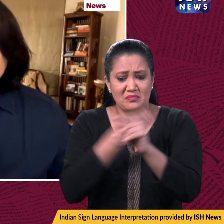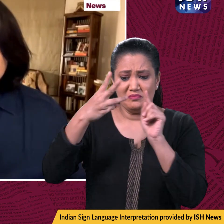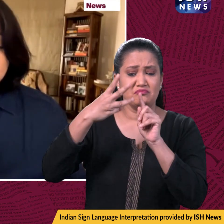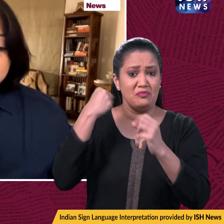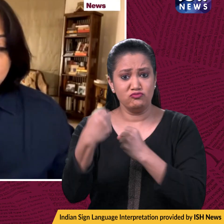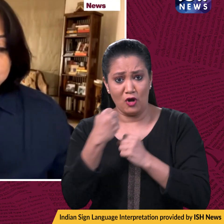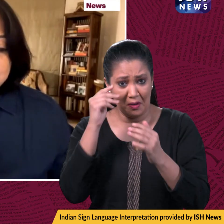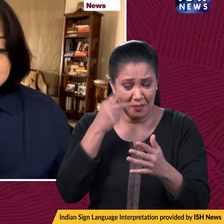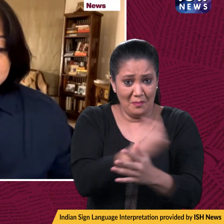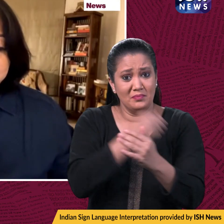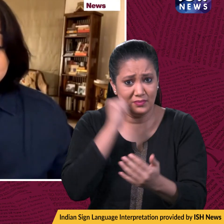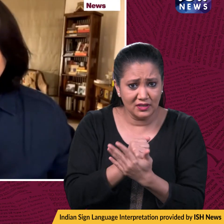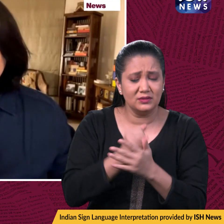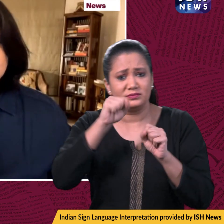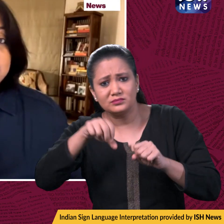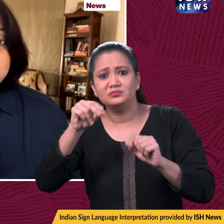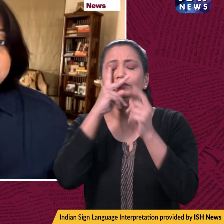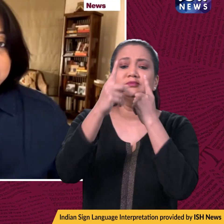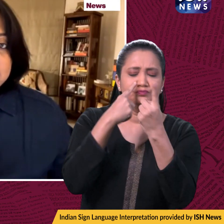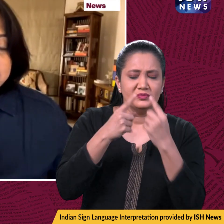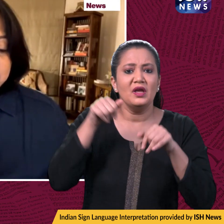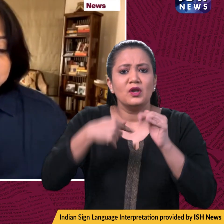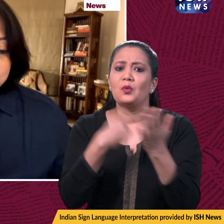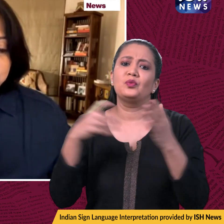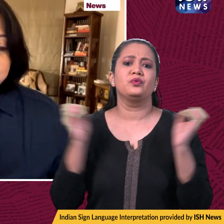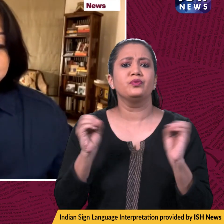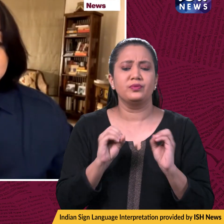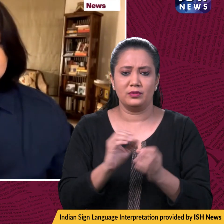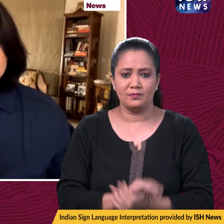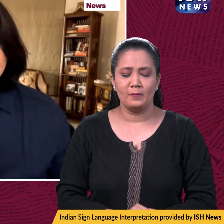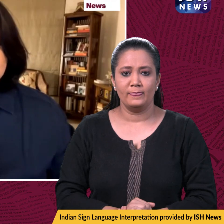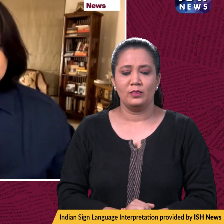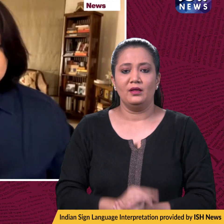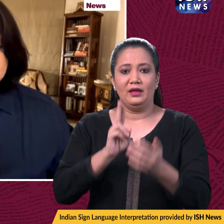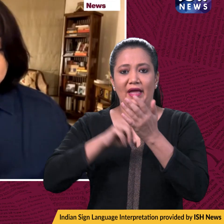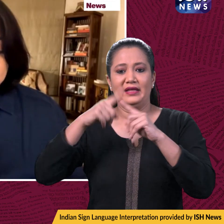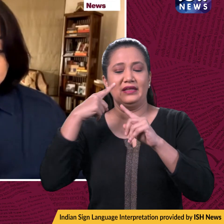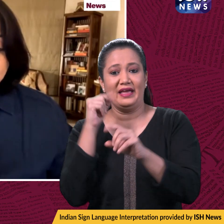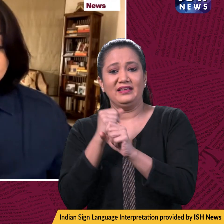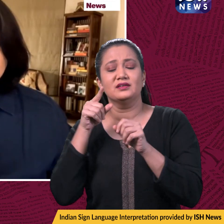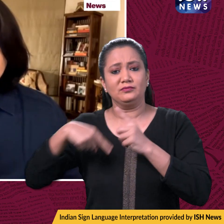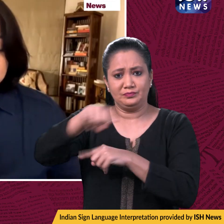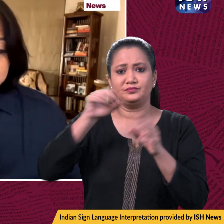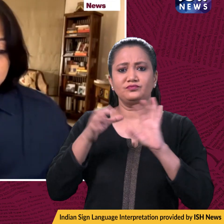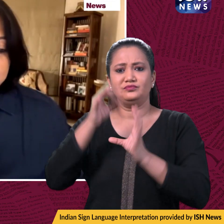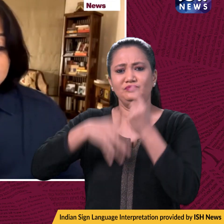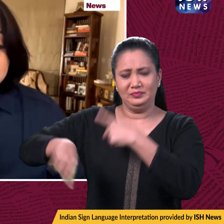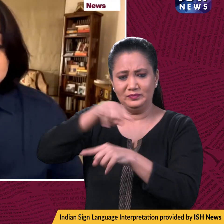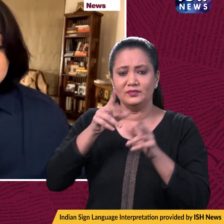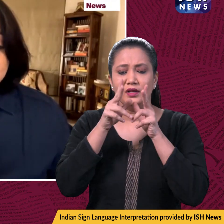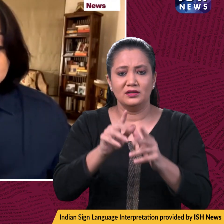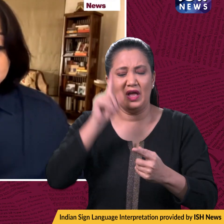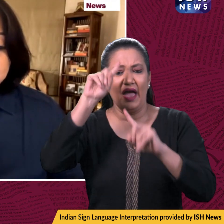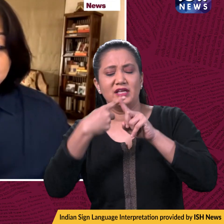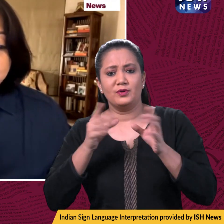for booster doses of COVID vaccine. And currently, there are no guidelines that have been issued. The National Technical Advisory Group on Immunization